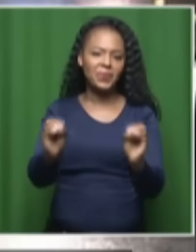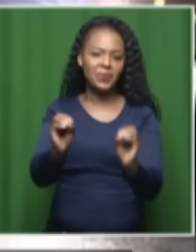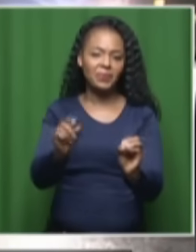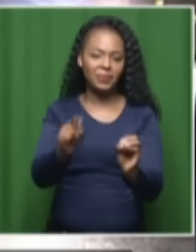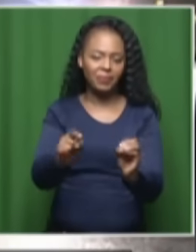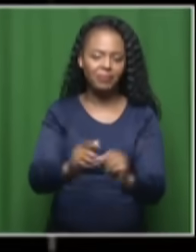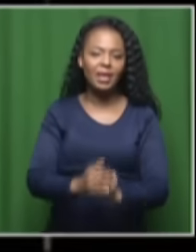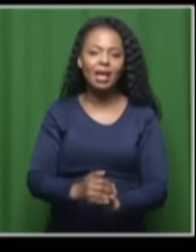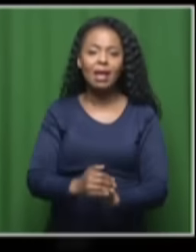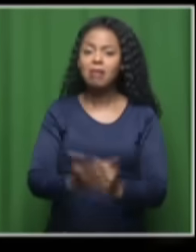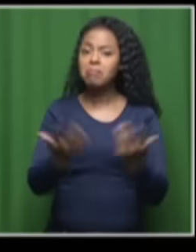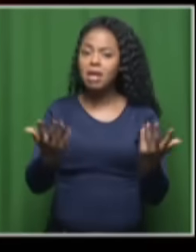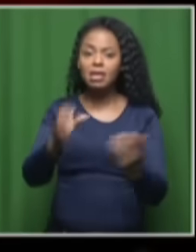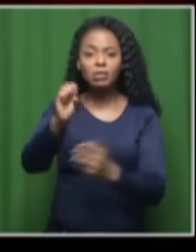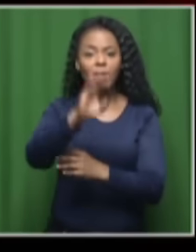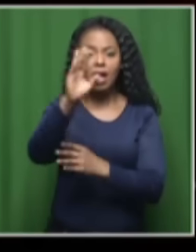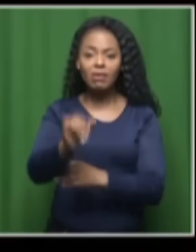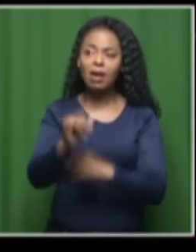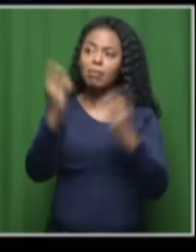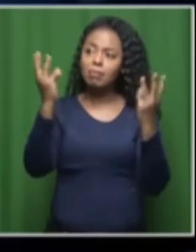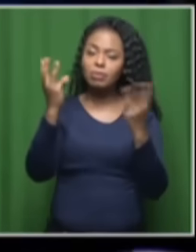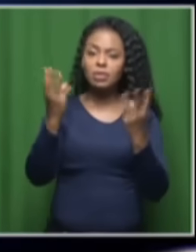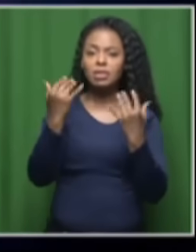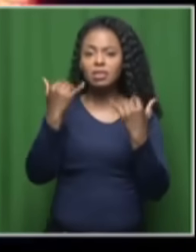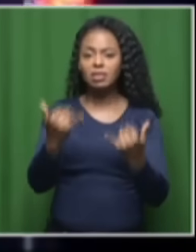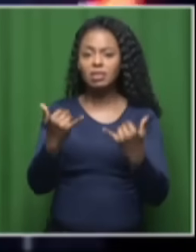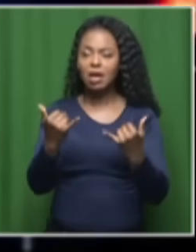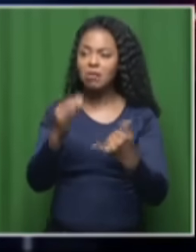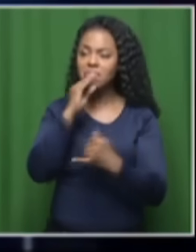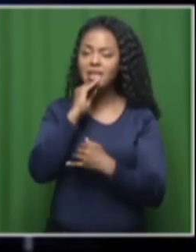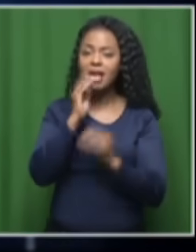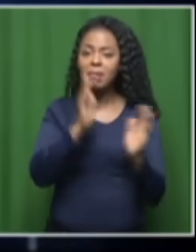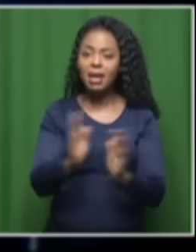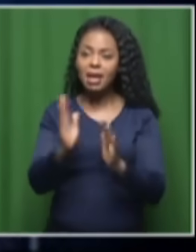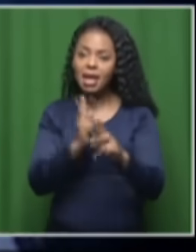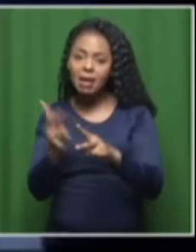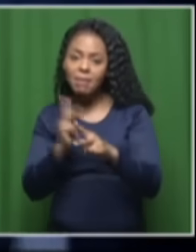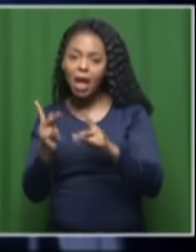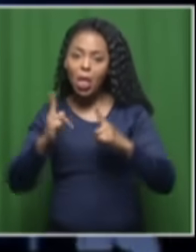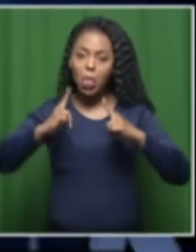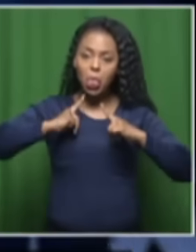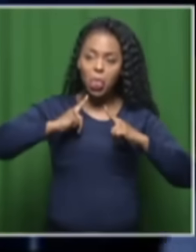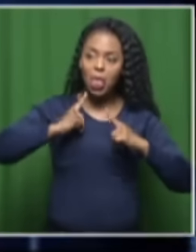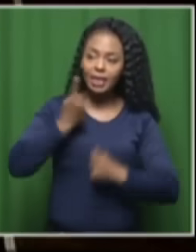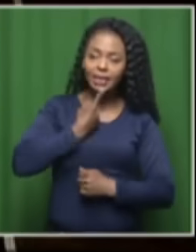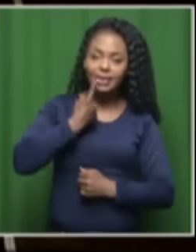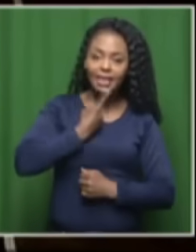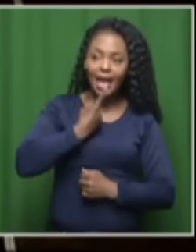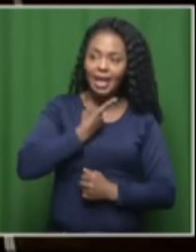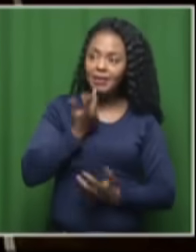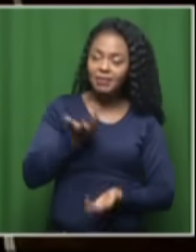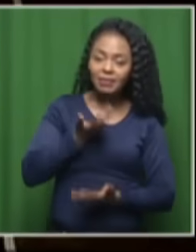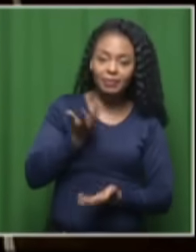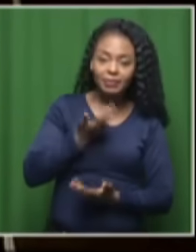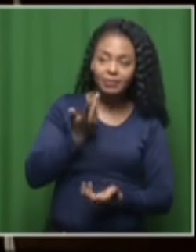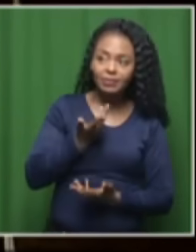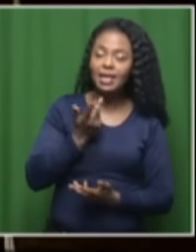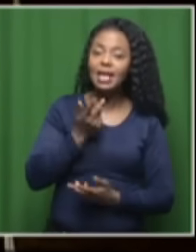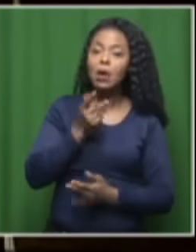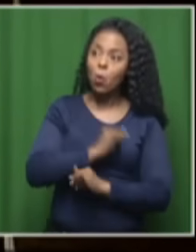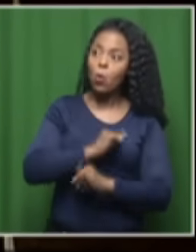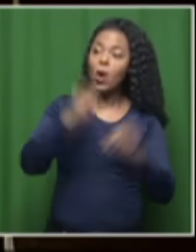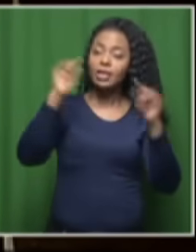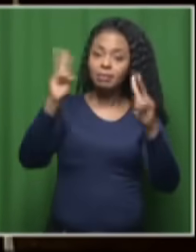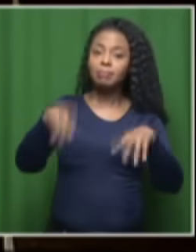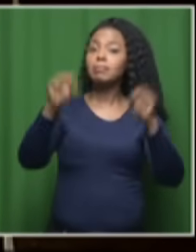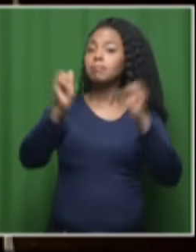Now, should South Africans brace themselves for higher blackout stages? Well, we have just the man to help us navigate and understand